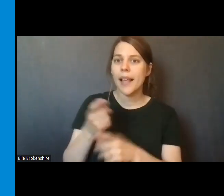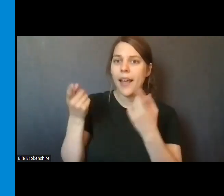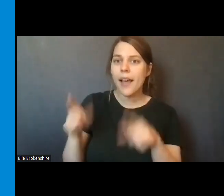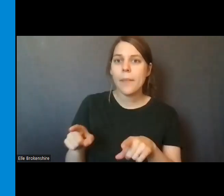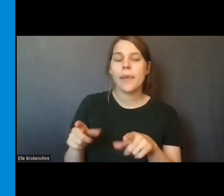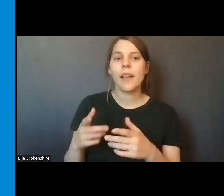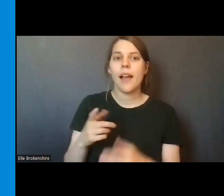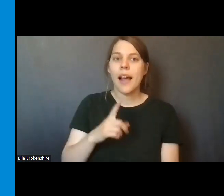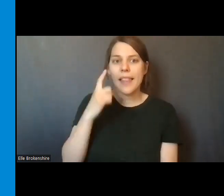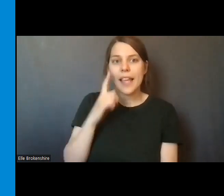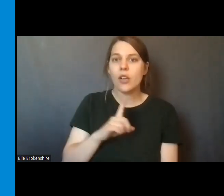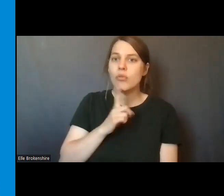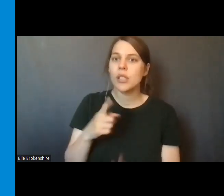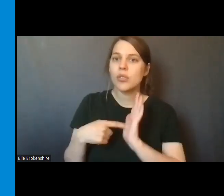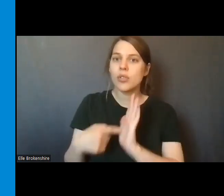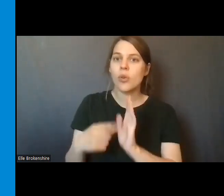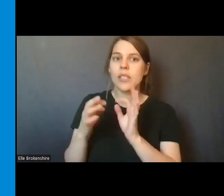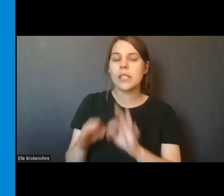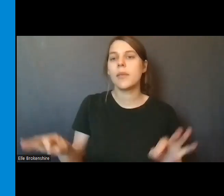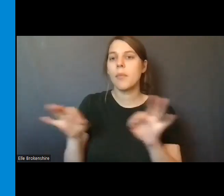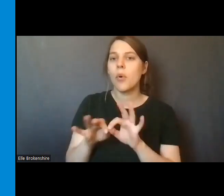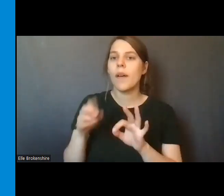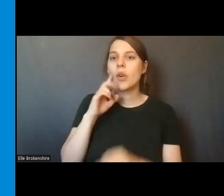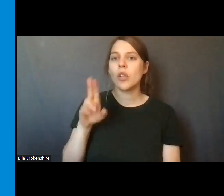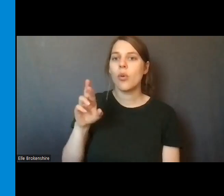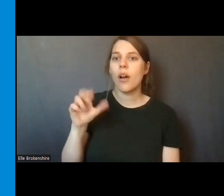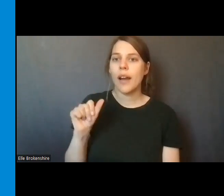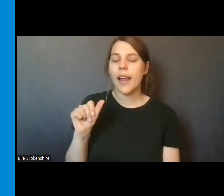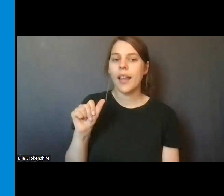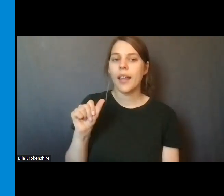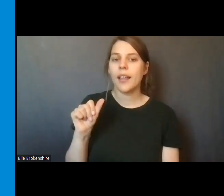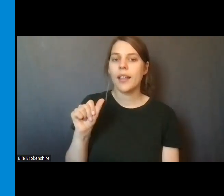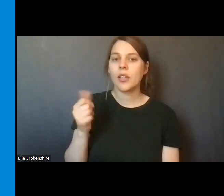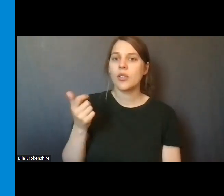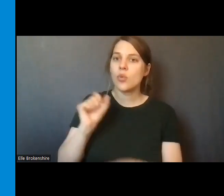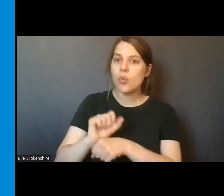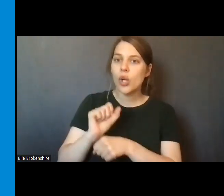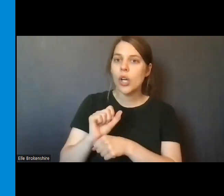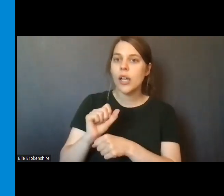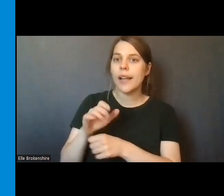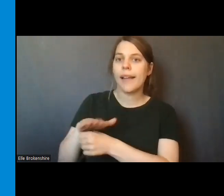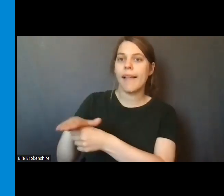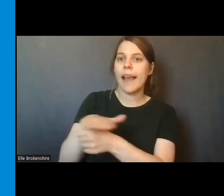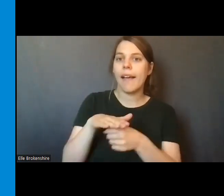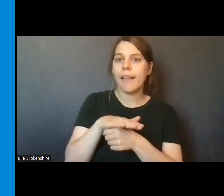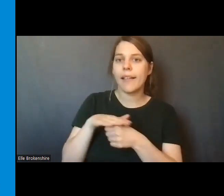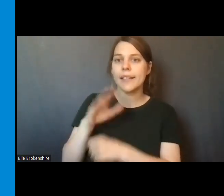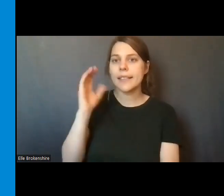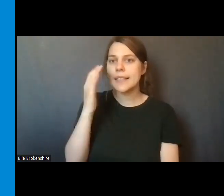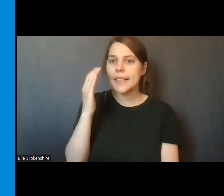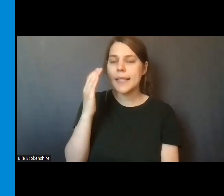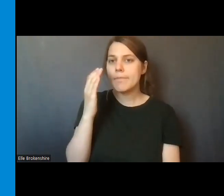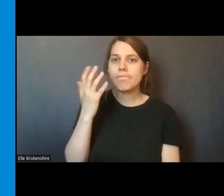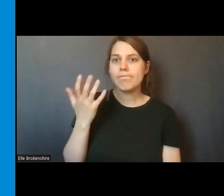speaks to how important the URA is and how we're able to work in spaces that may seem a little bit out of